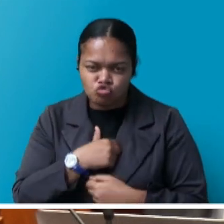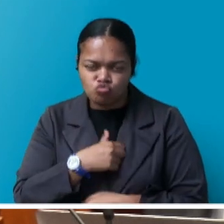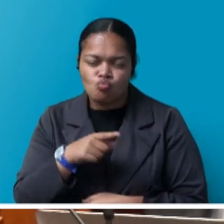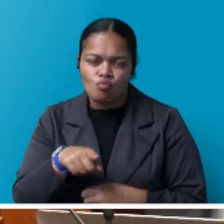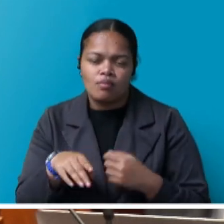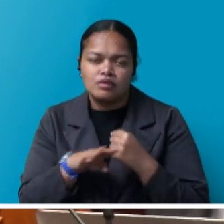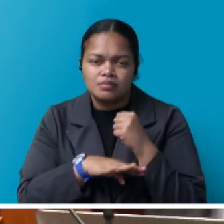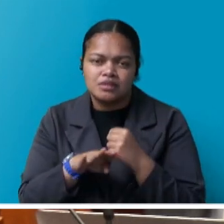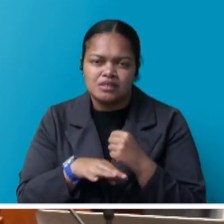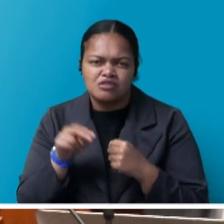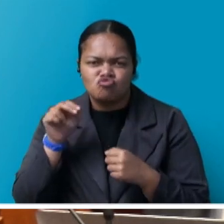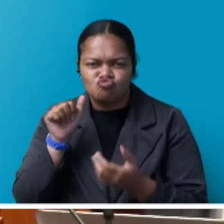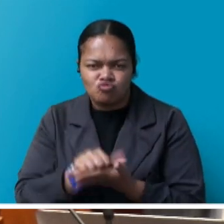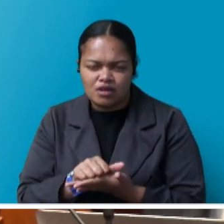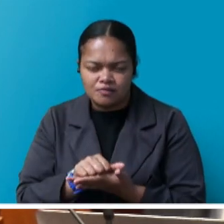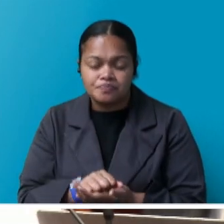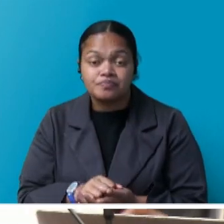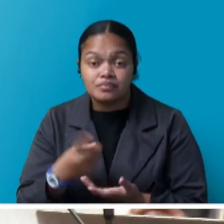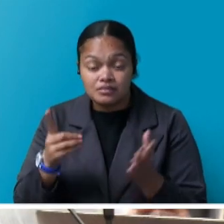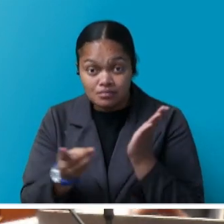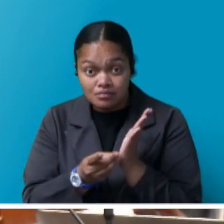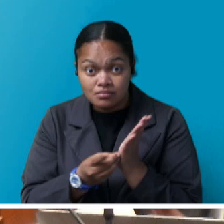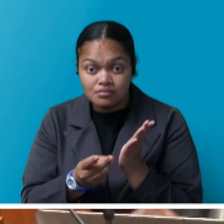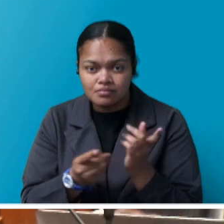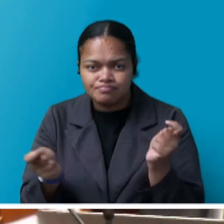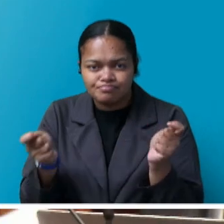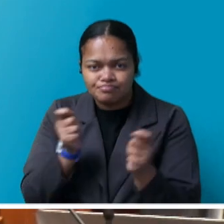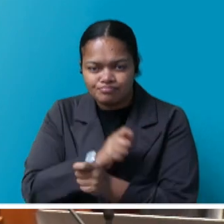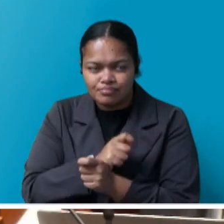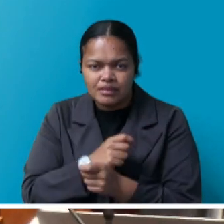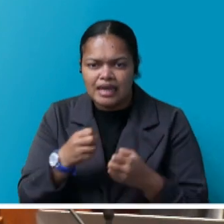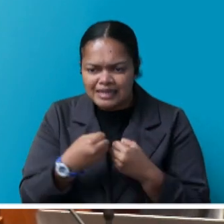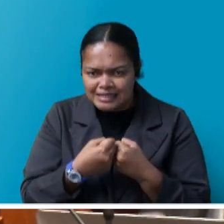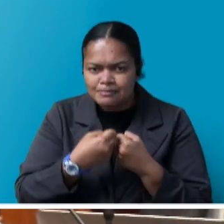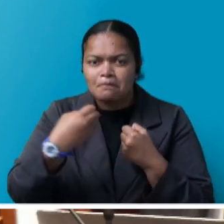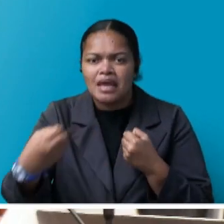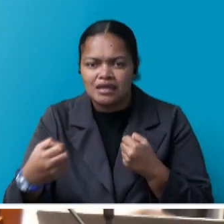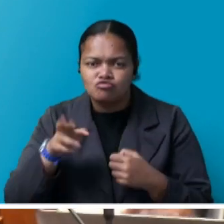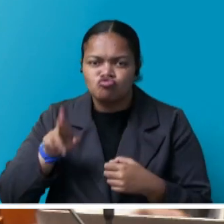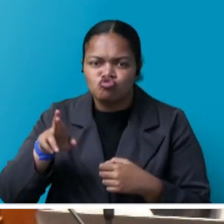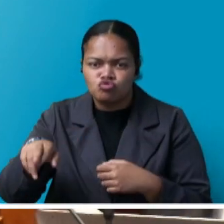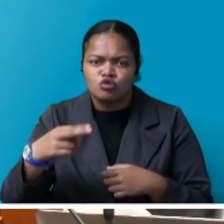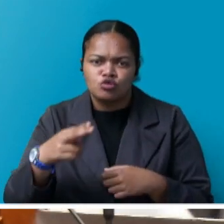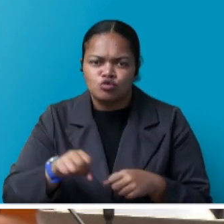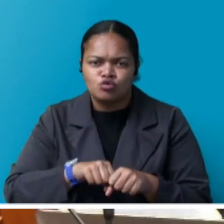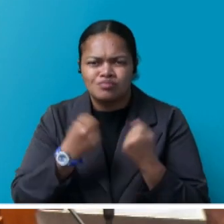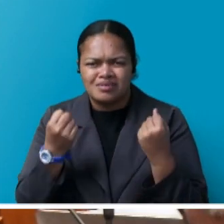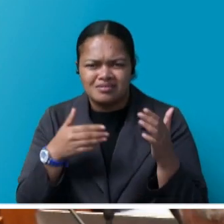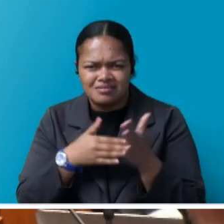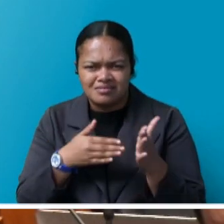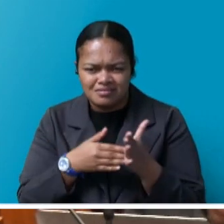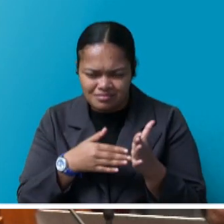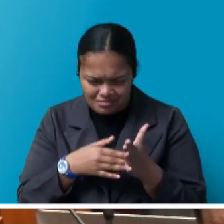The third one, Mr. Speaker, sir, digital transformation, expanding digital access in rural areas to bridge the technological divide